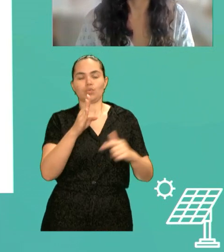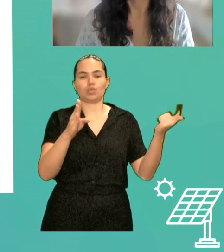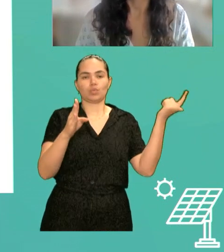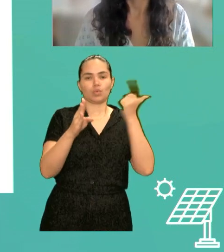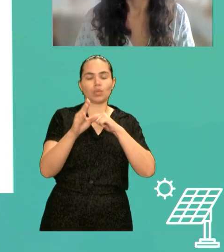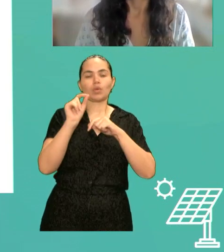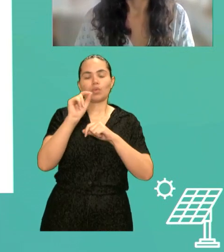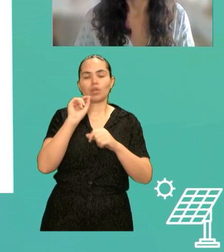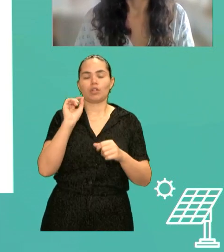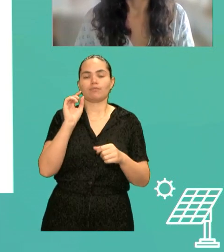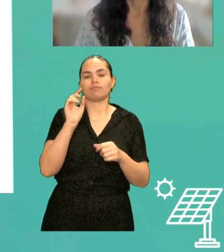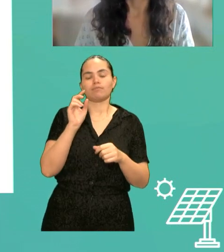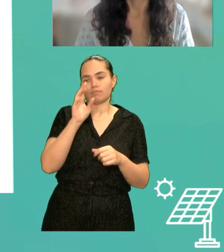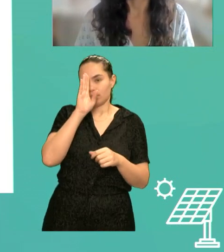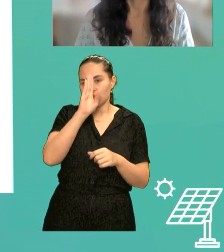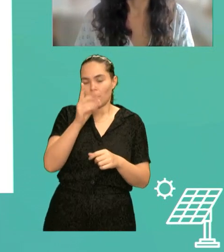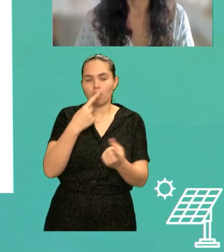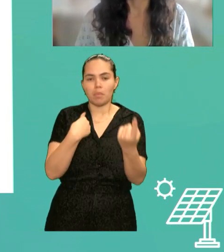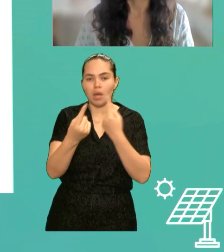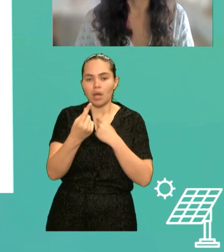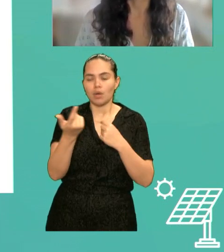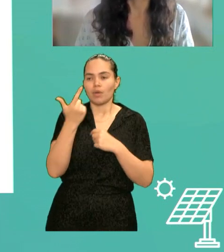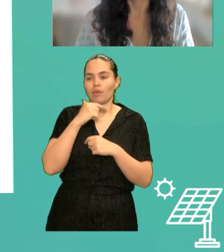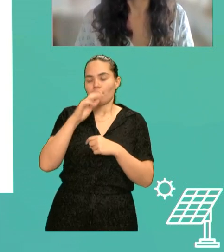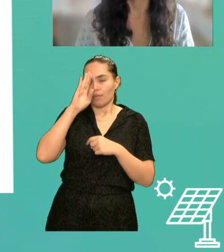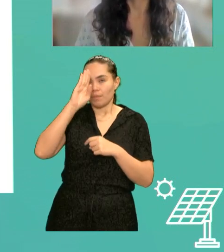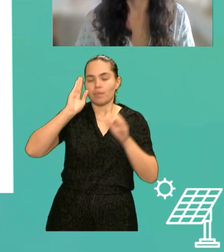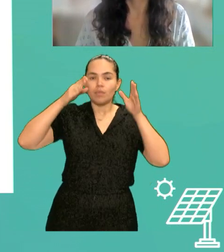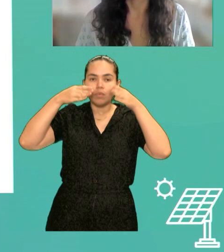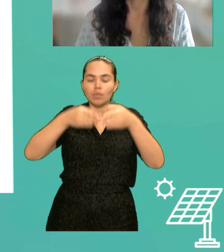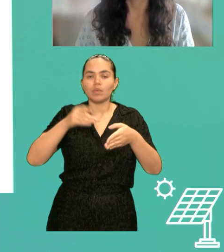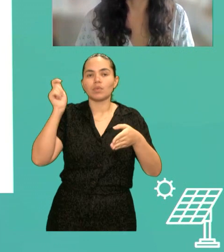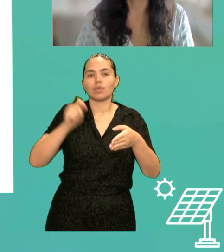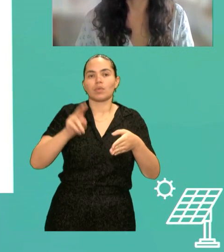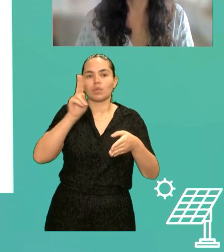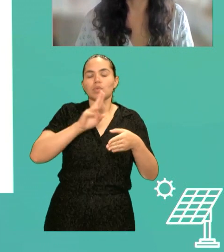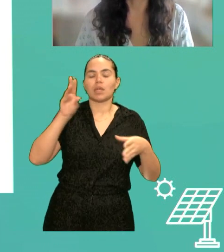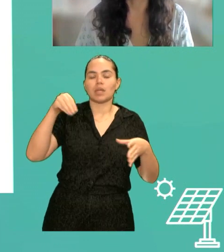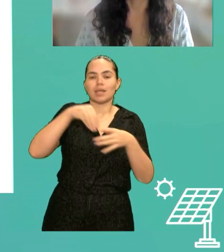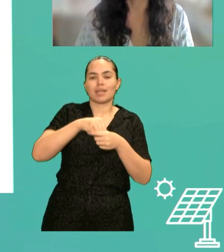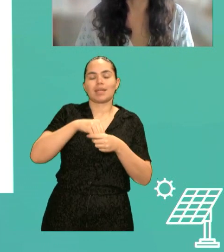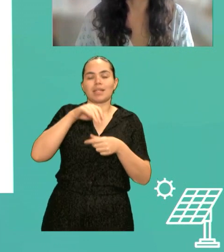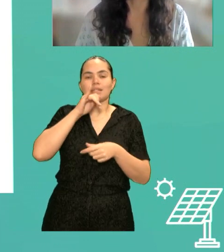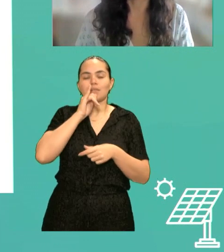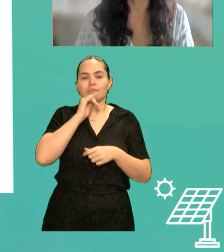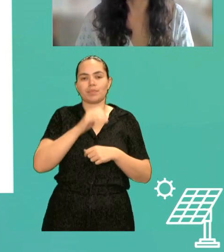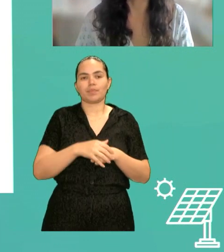focused on light vehicles. So the